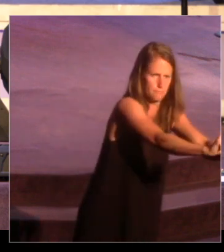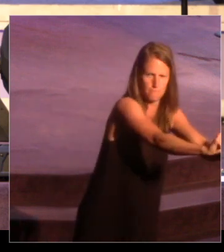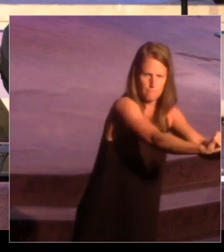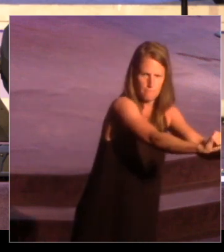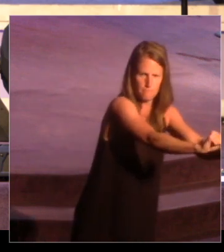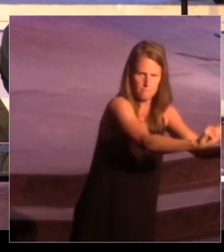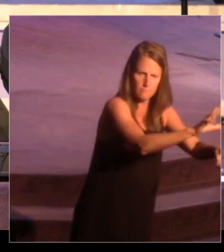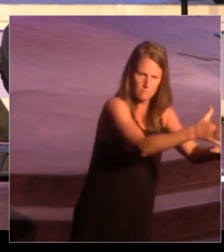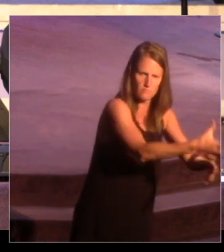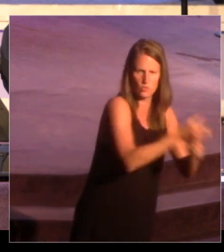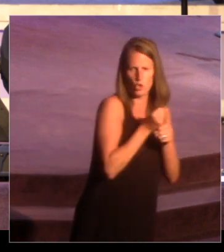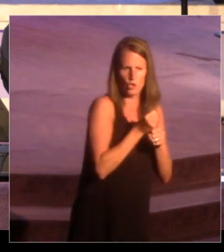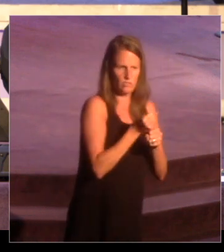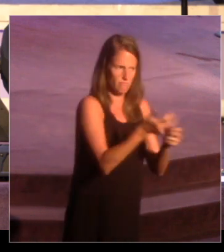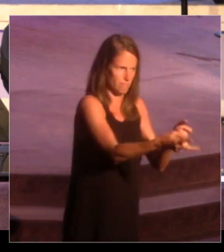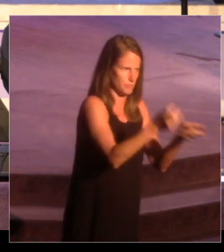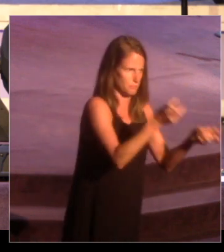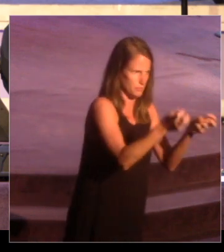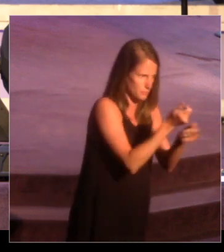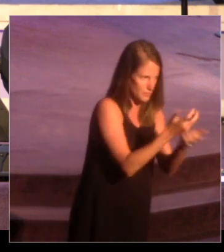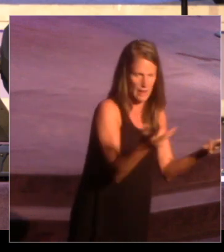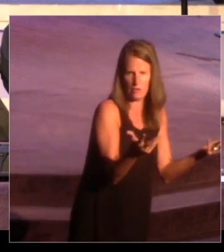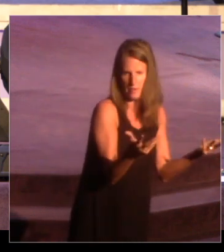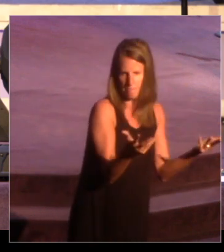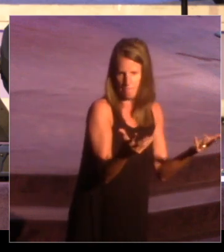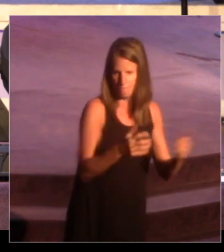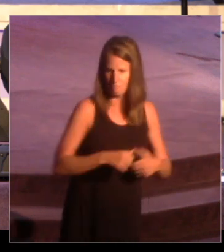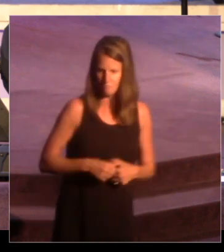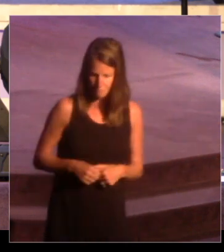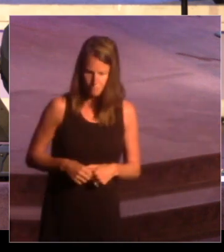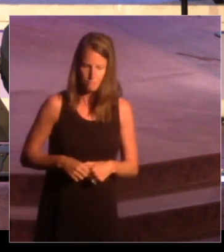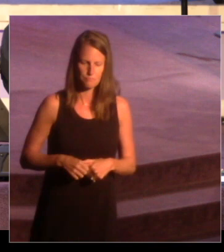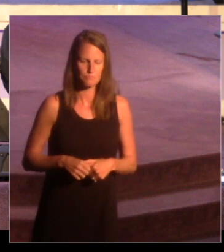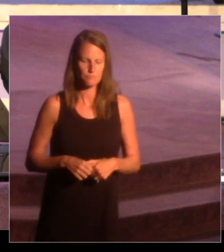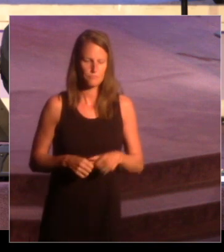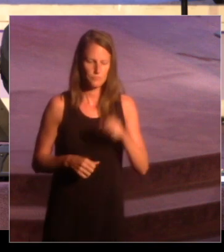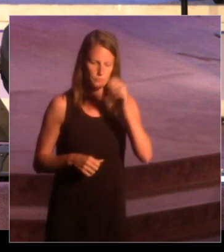they defeated the Aztecs and they took their treasure.